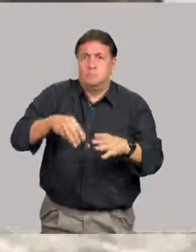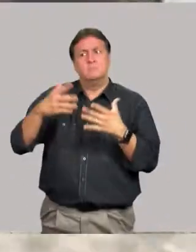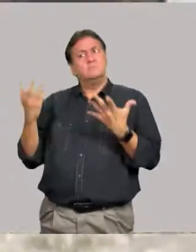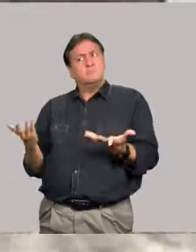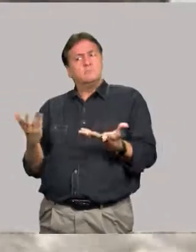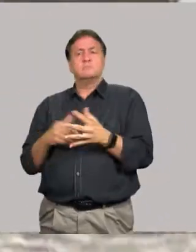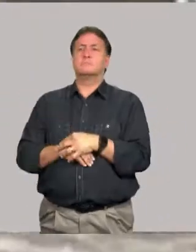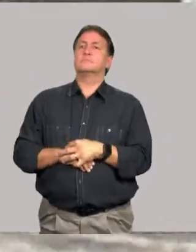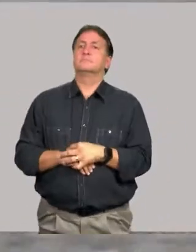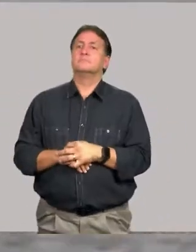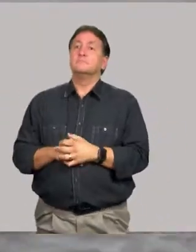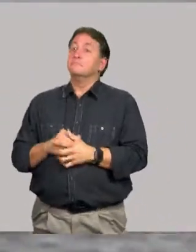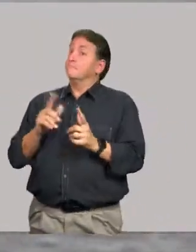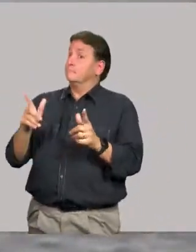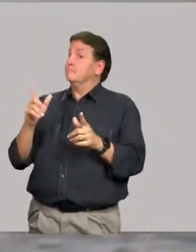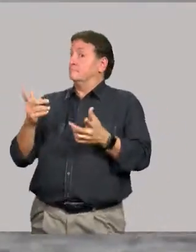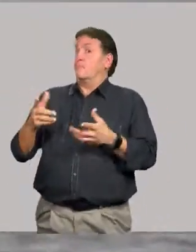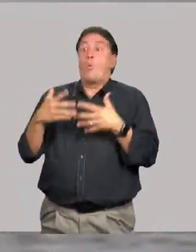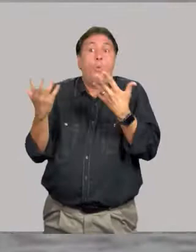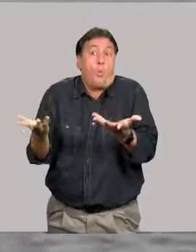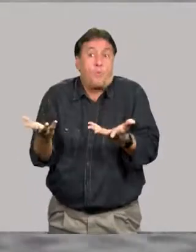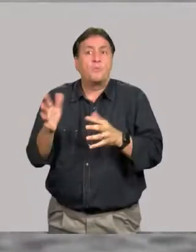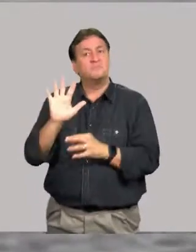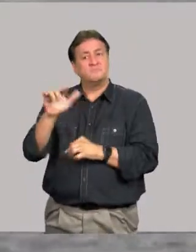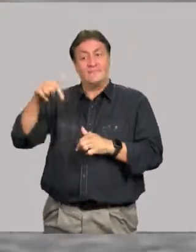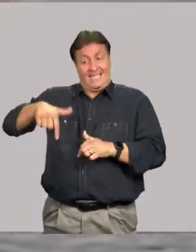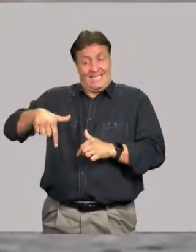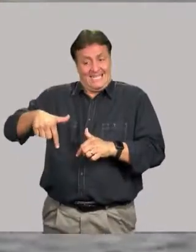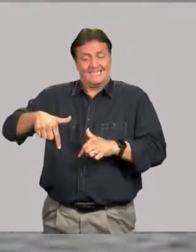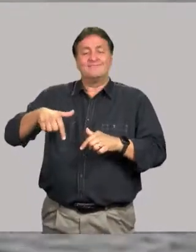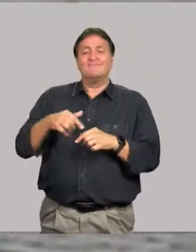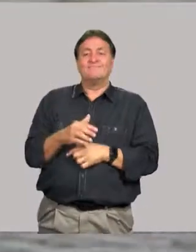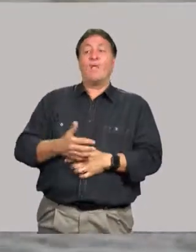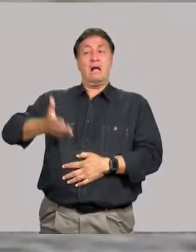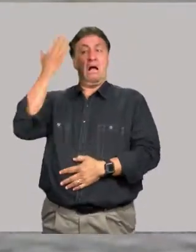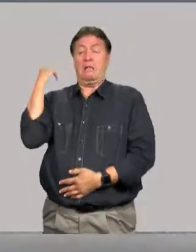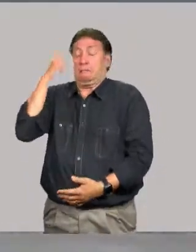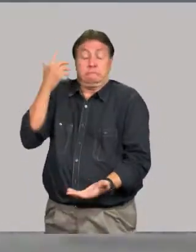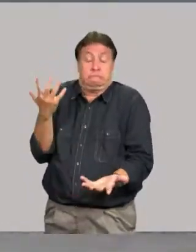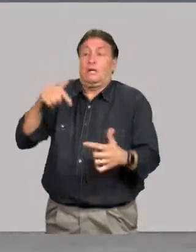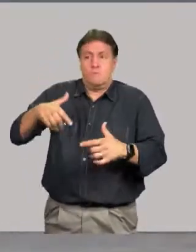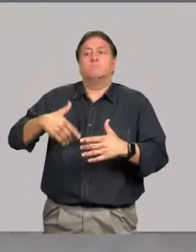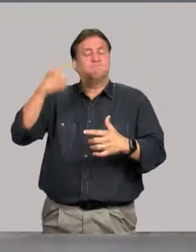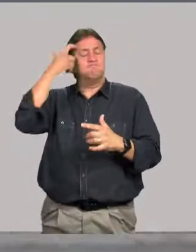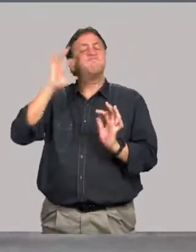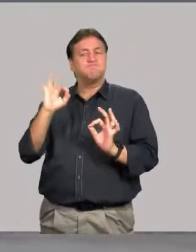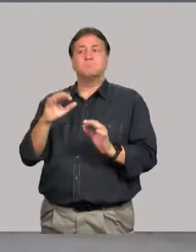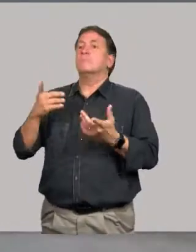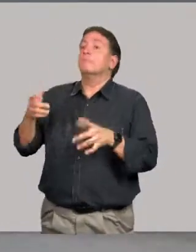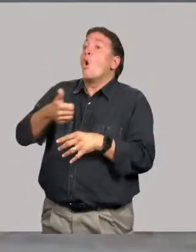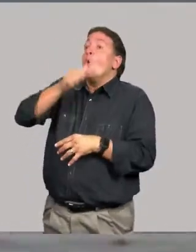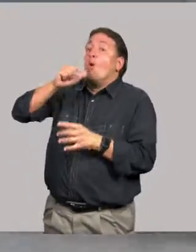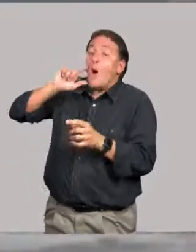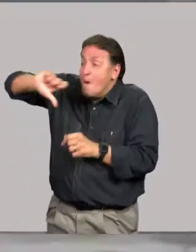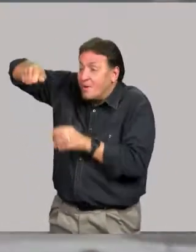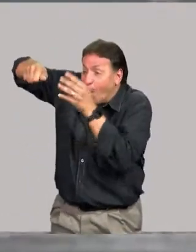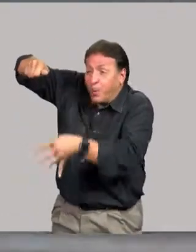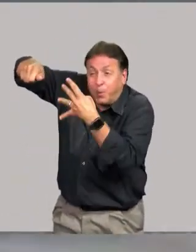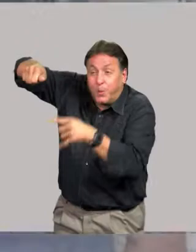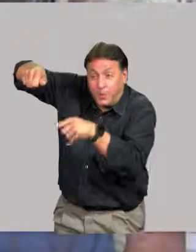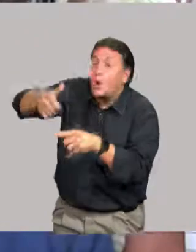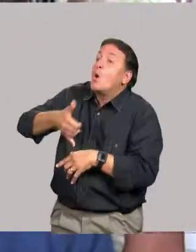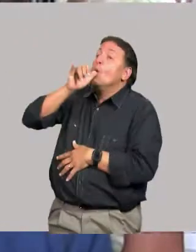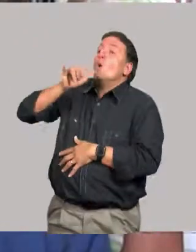have much time to act. You need to be able to protect yourself and your loved ones. You need to be prepared for an